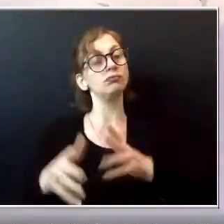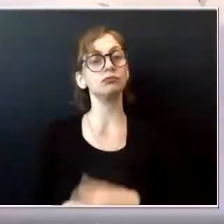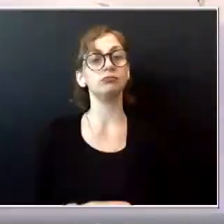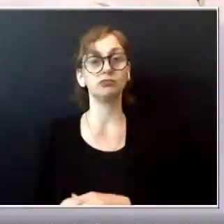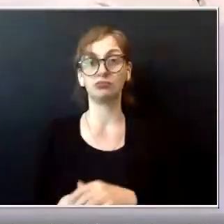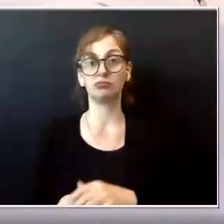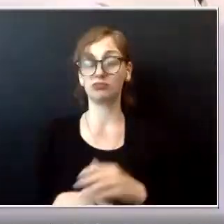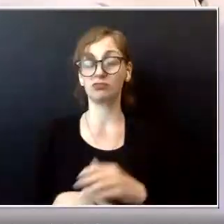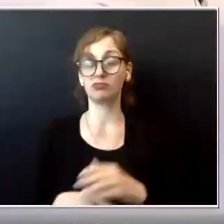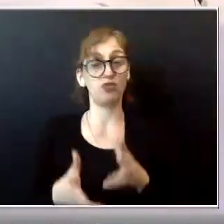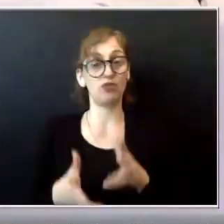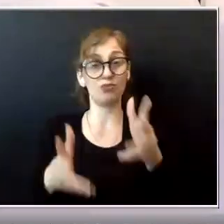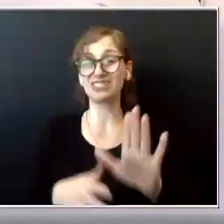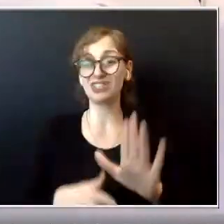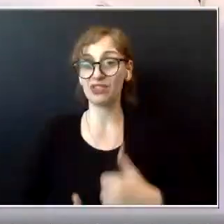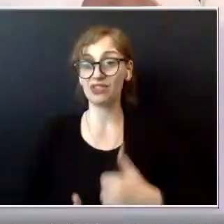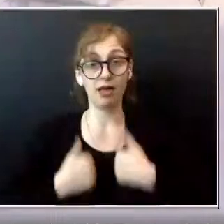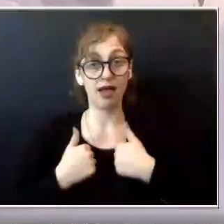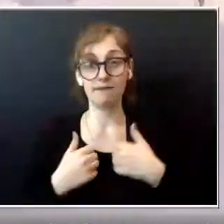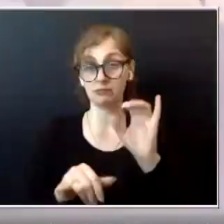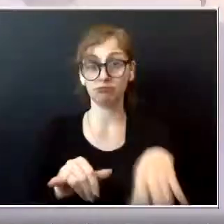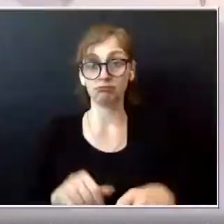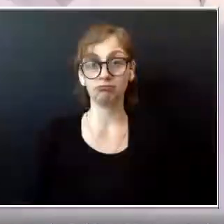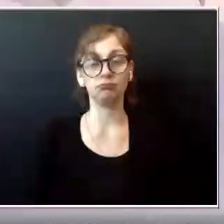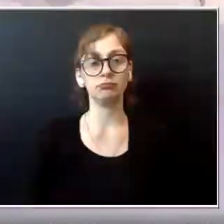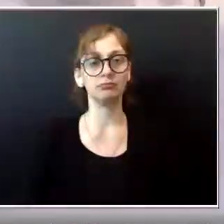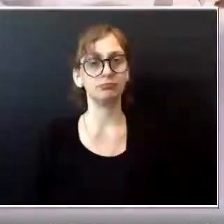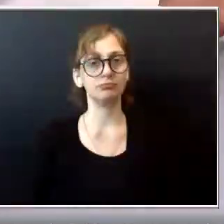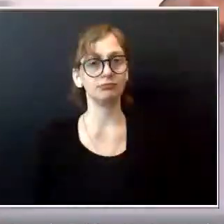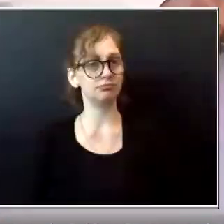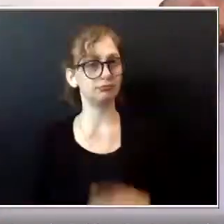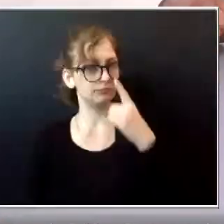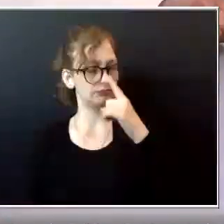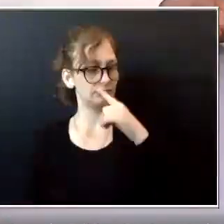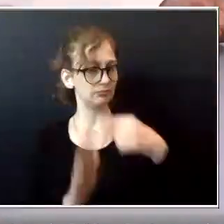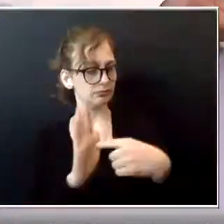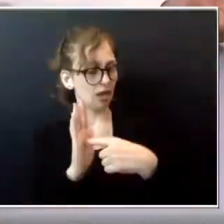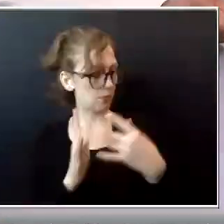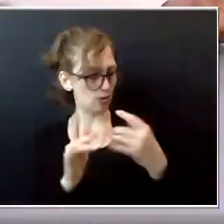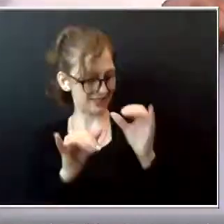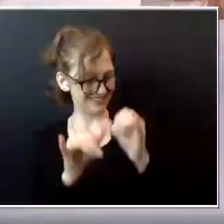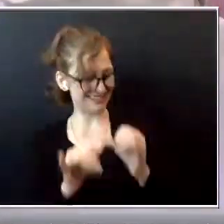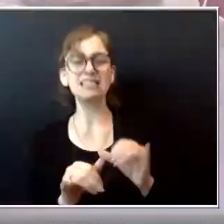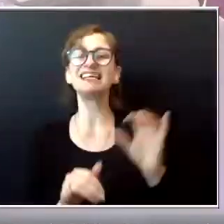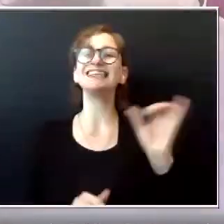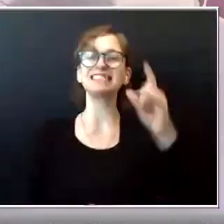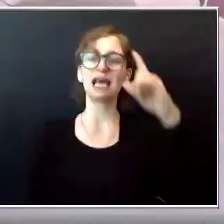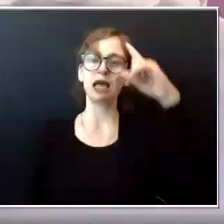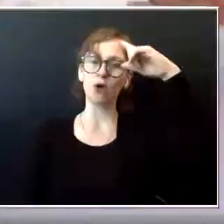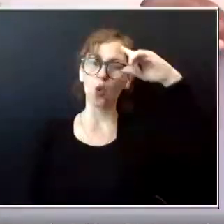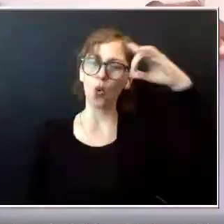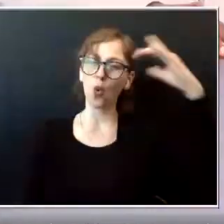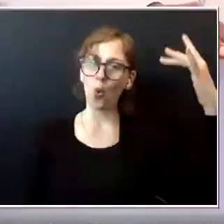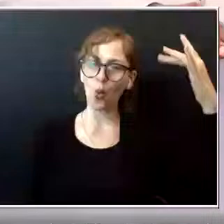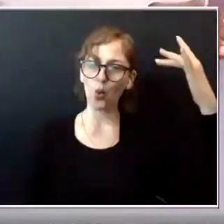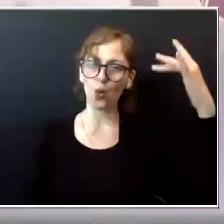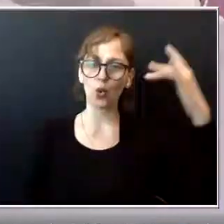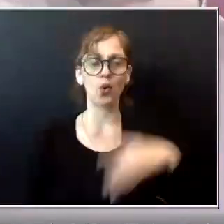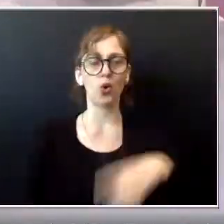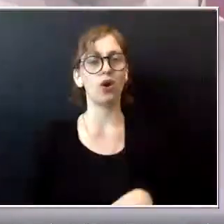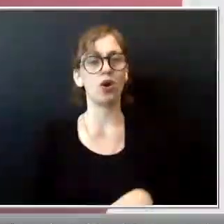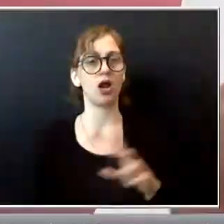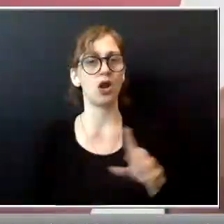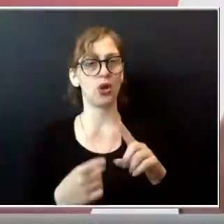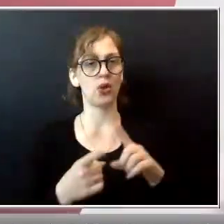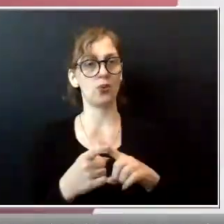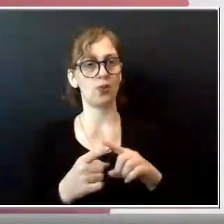big is it actually? Can you show me? It's a size of a quarter. And is it and then when you cylinder? open it up, it